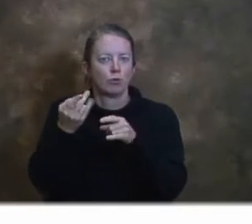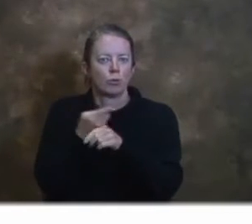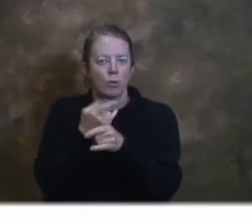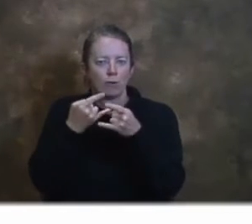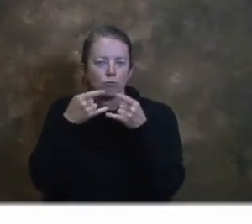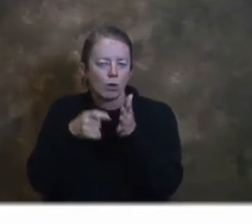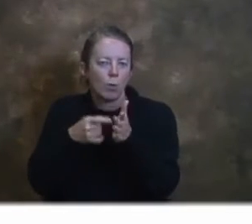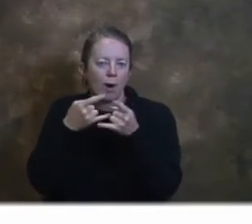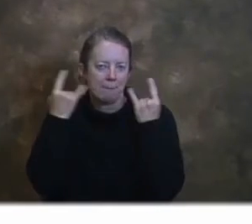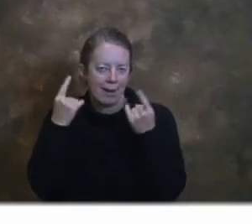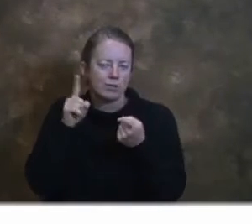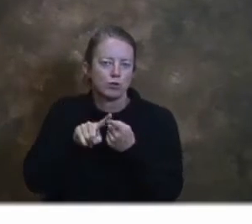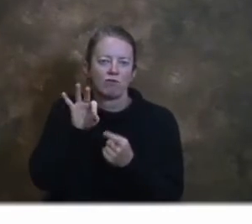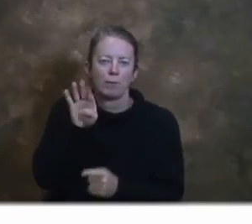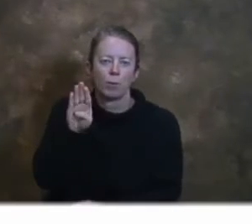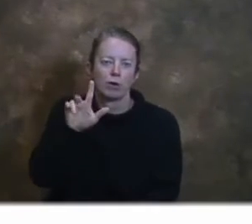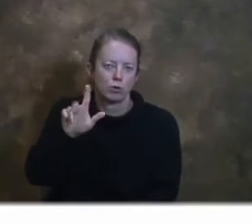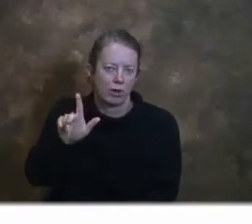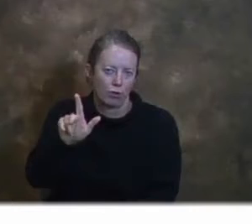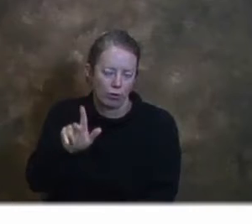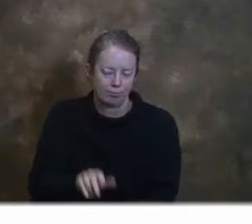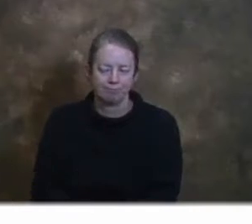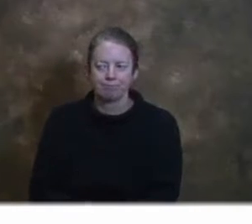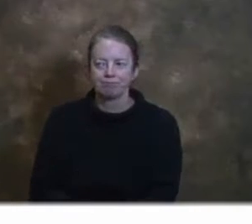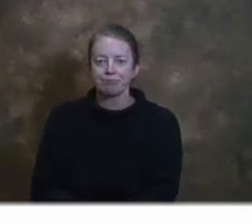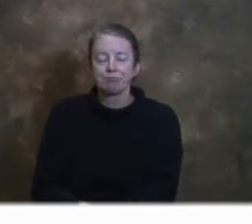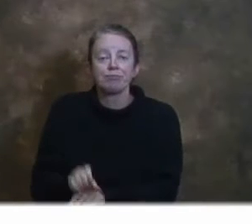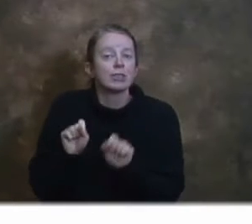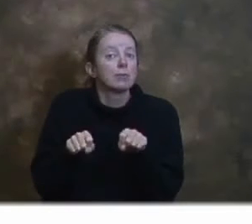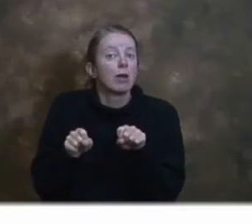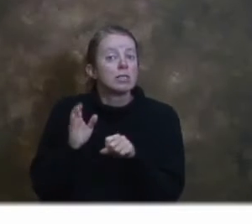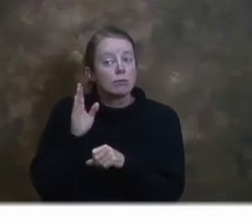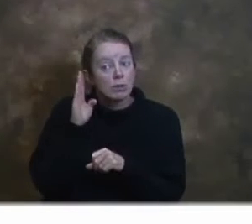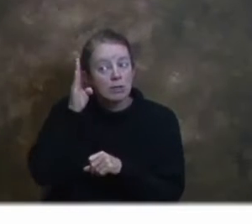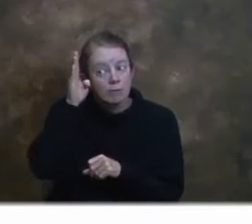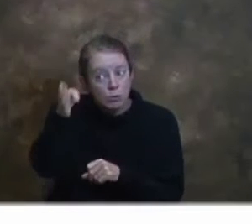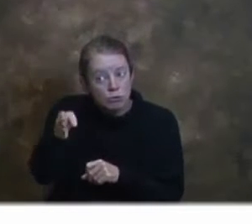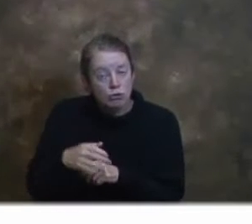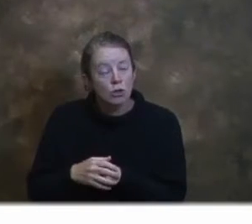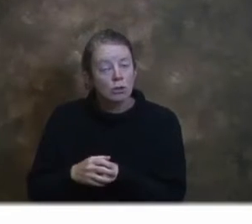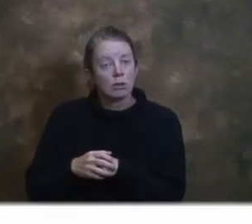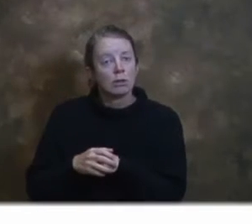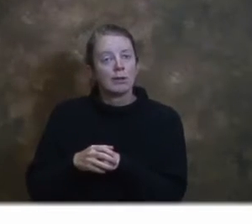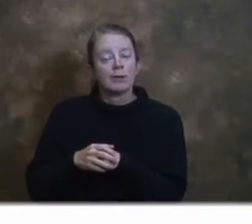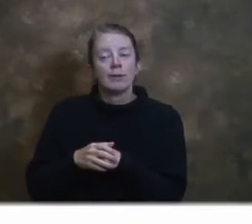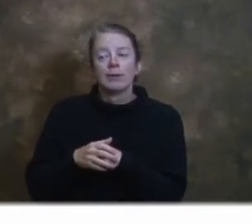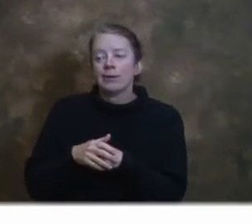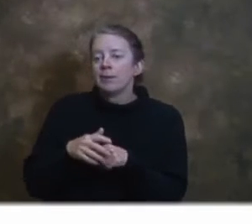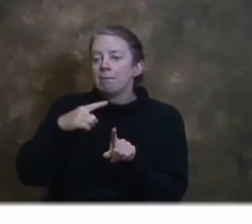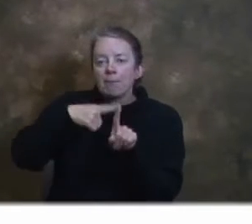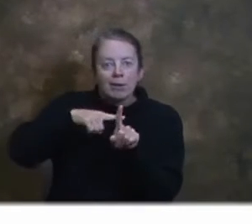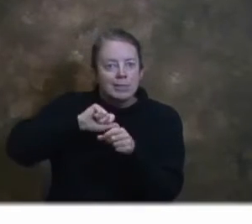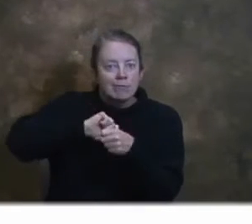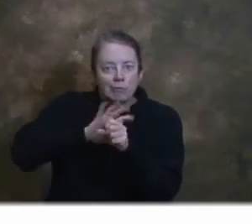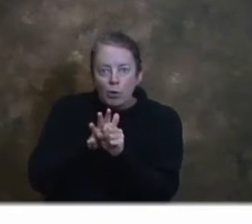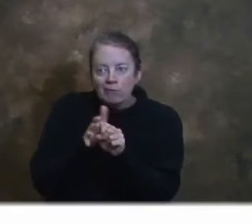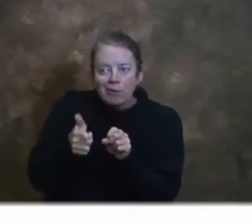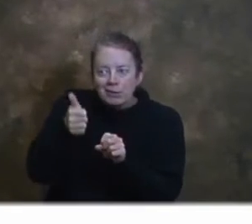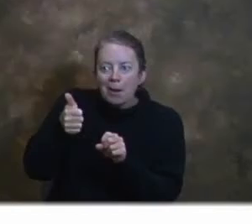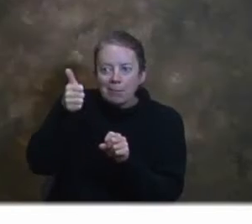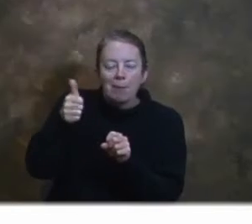As I've said before, there may be a day in the near future when we can tolerate higher case rates and move to general